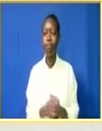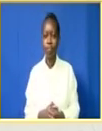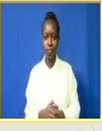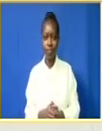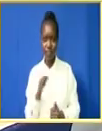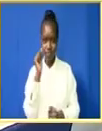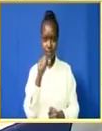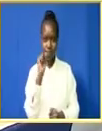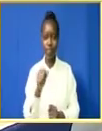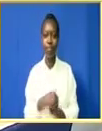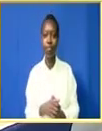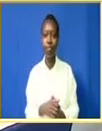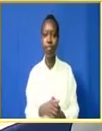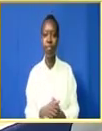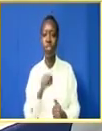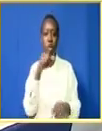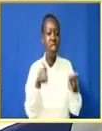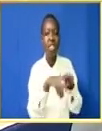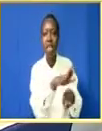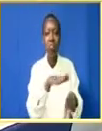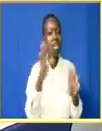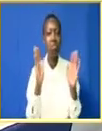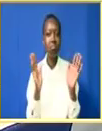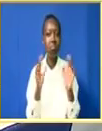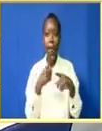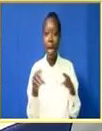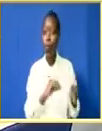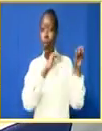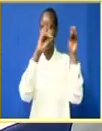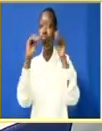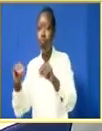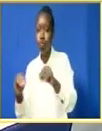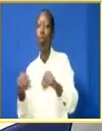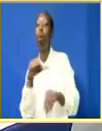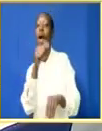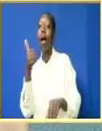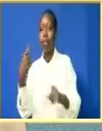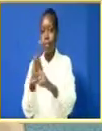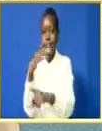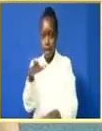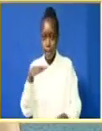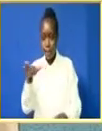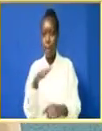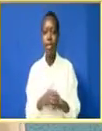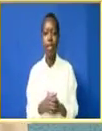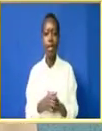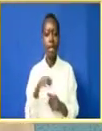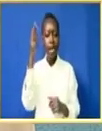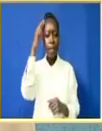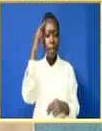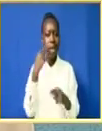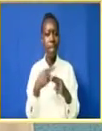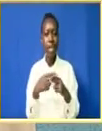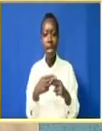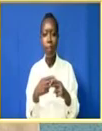Yeah. Not where it was. Yes. Somewhere else. Point A to point B. Okay. Which happens to be high. Okay, if I remember correctly, it was